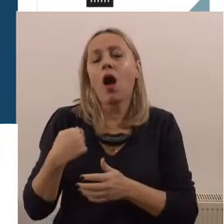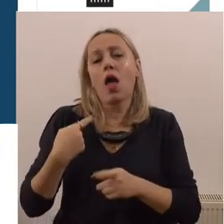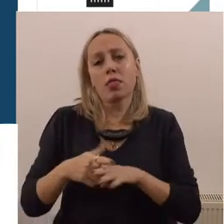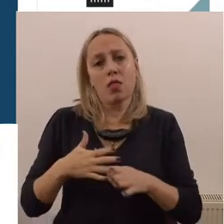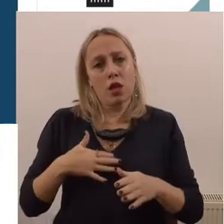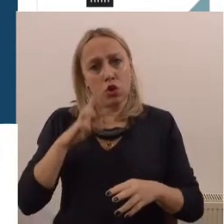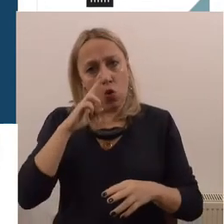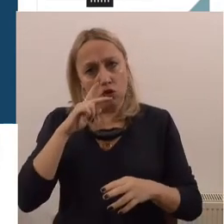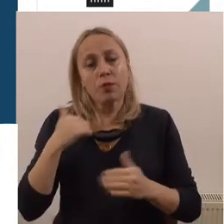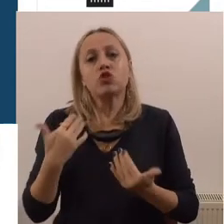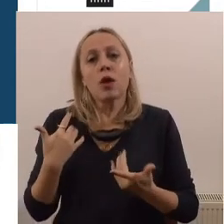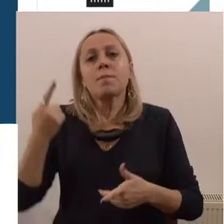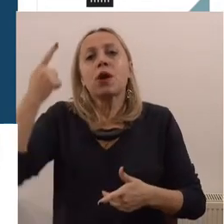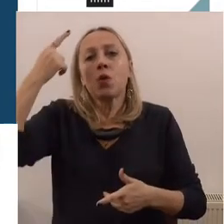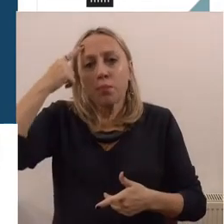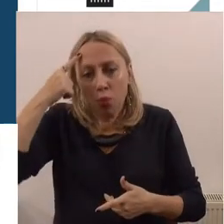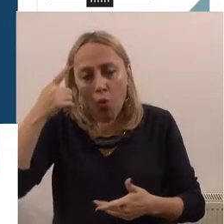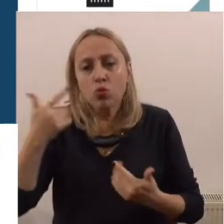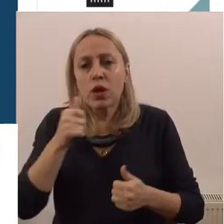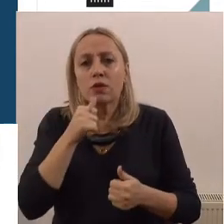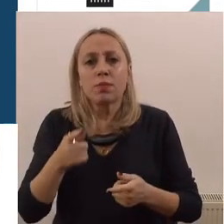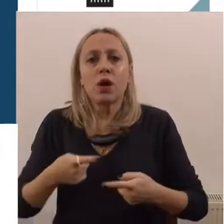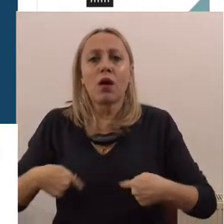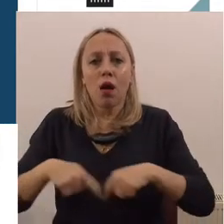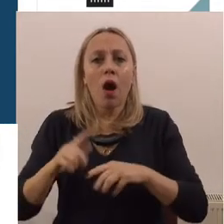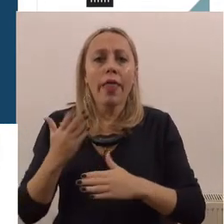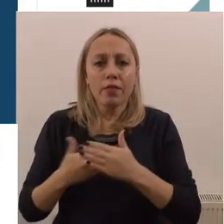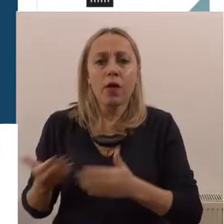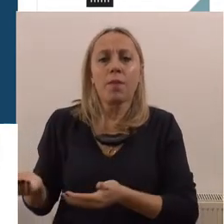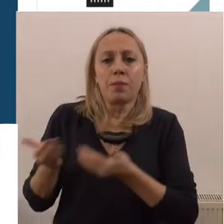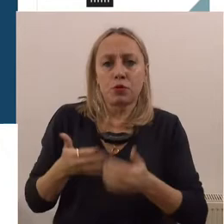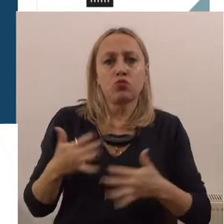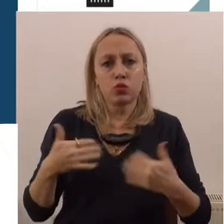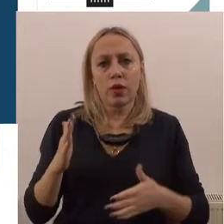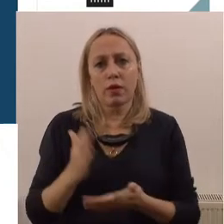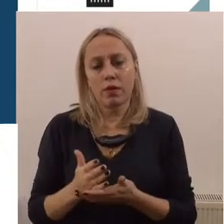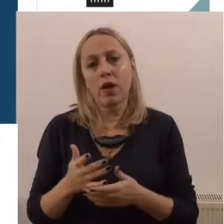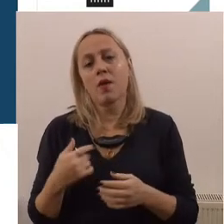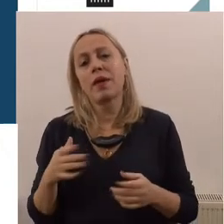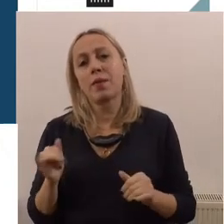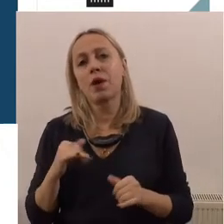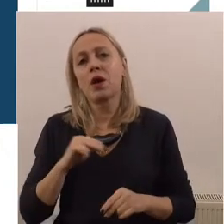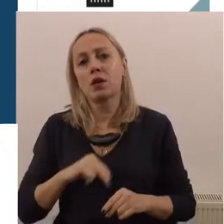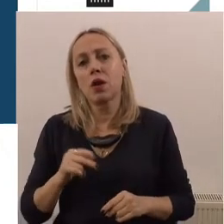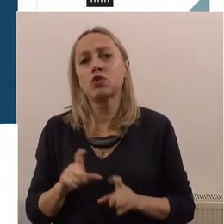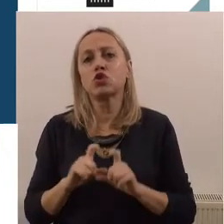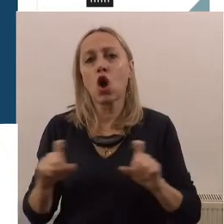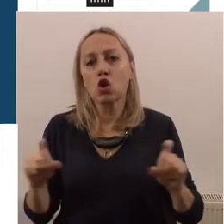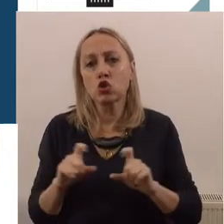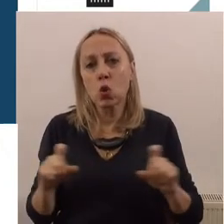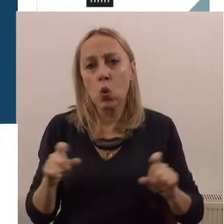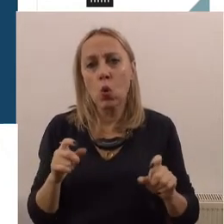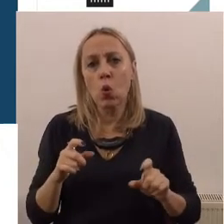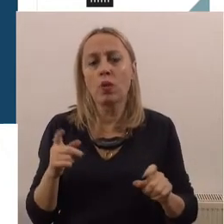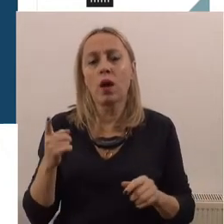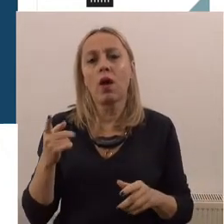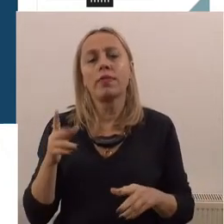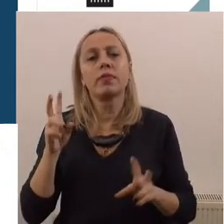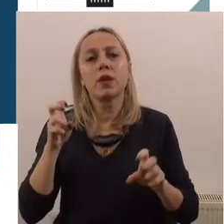community of people with disabilities, of course. And we also plan to launch a program